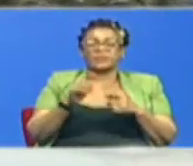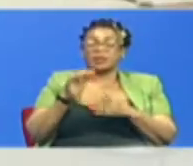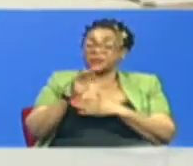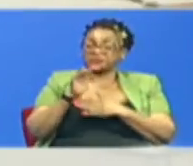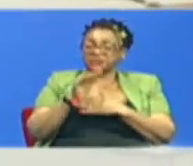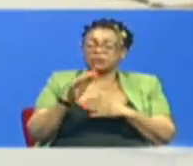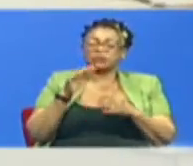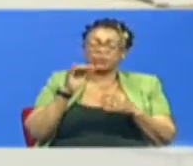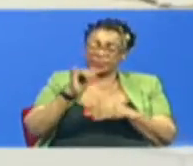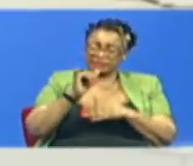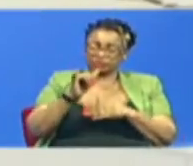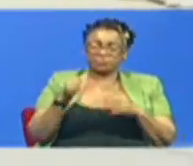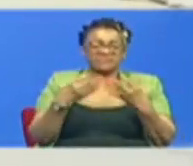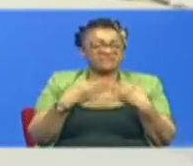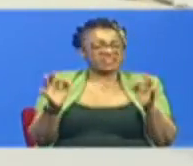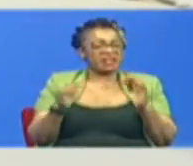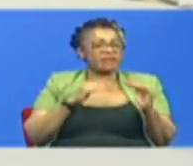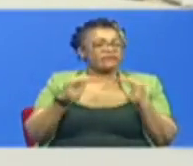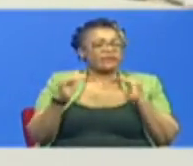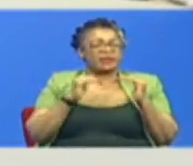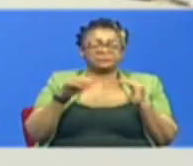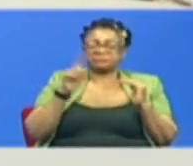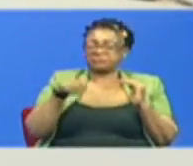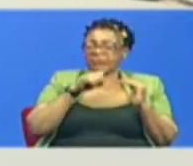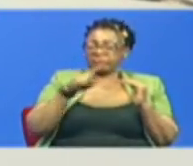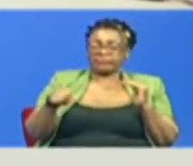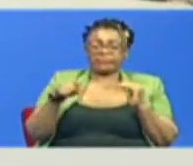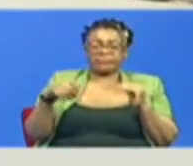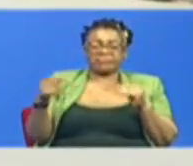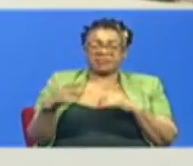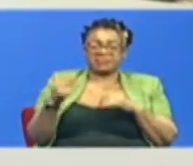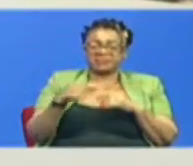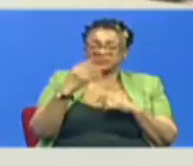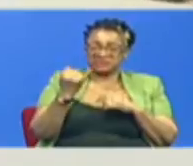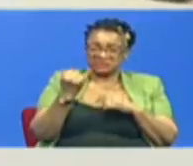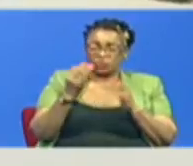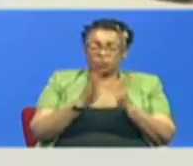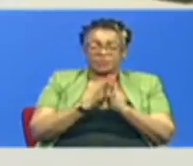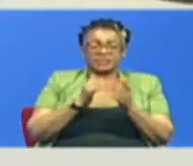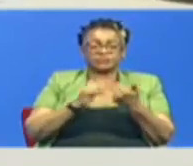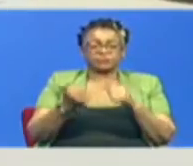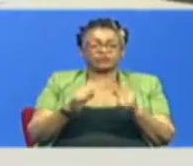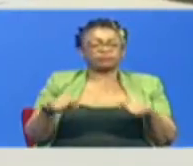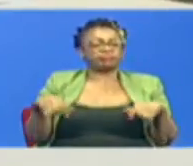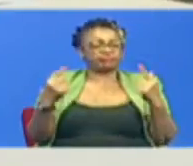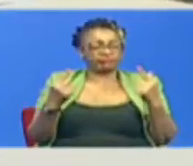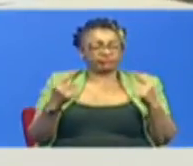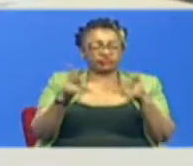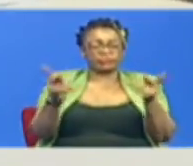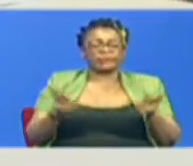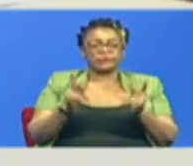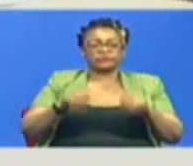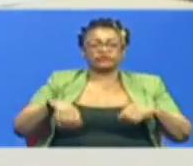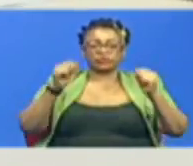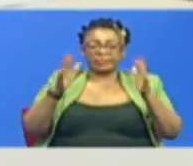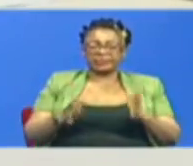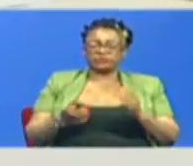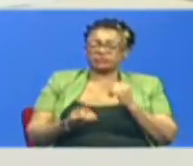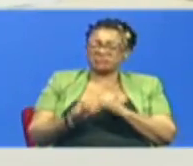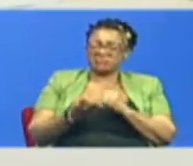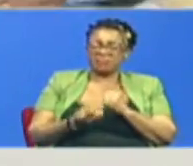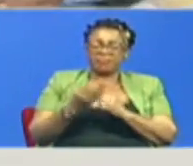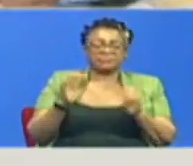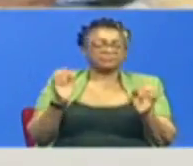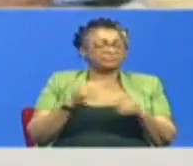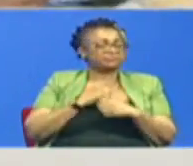fair. The polls have been nullified twice in the past 6 months, with the Sports Dispute Tribunal chairperson explaining that they did not meet